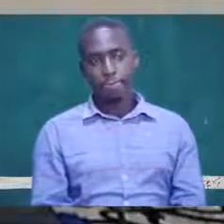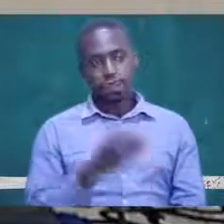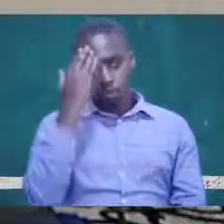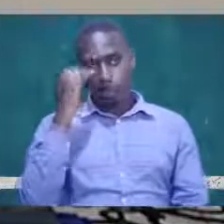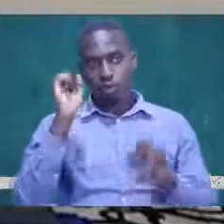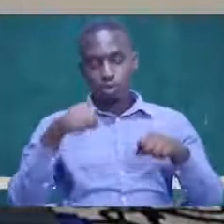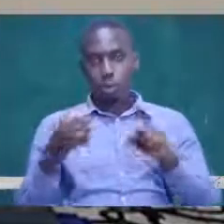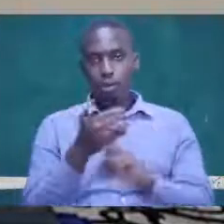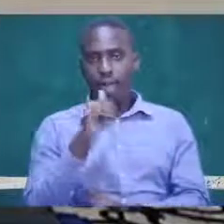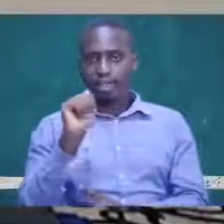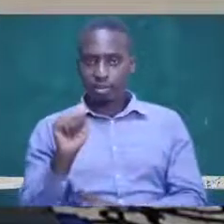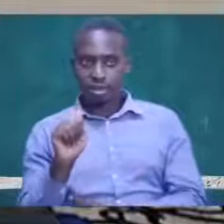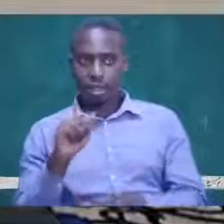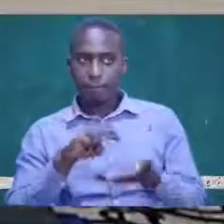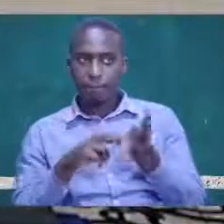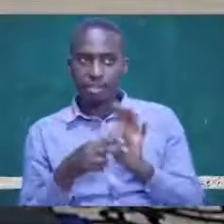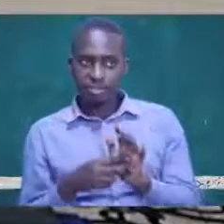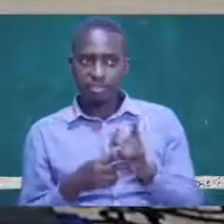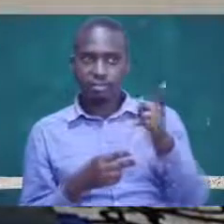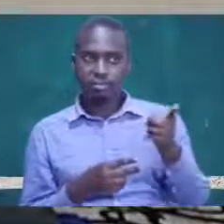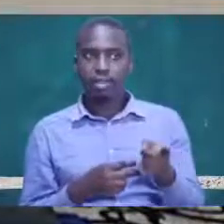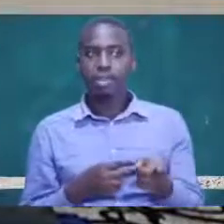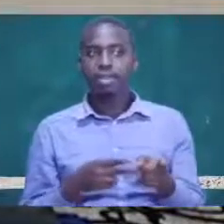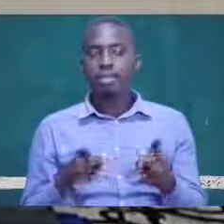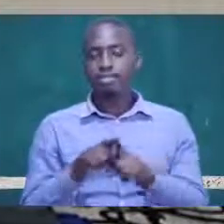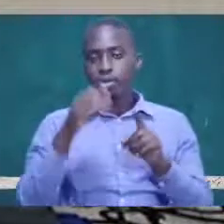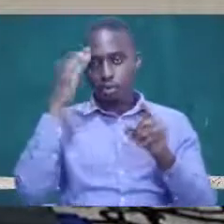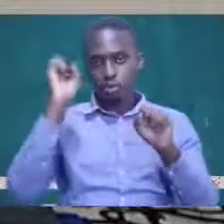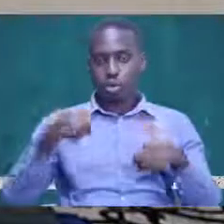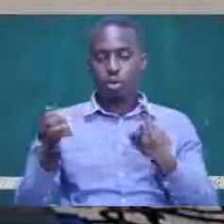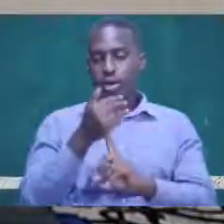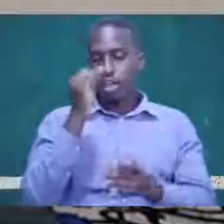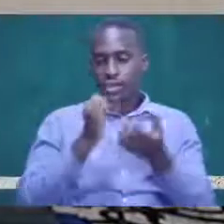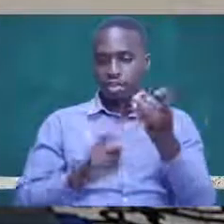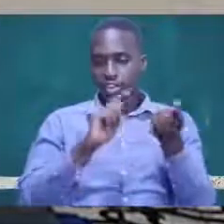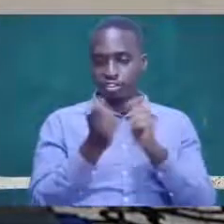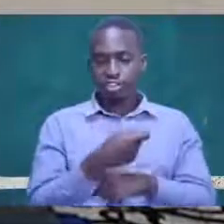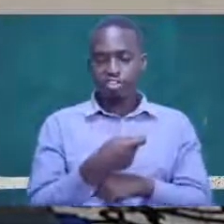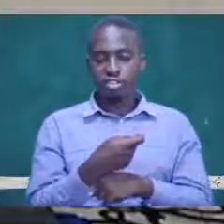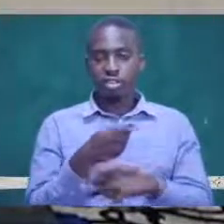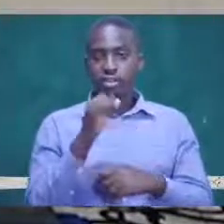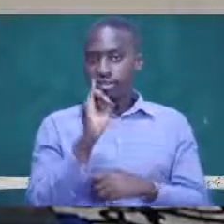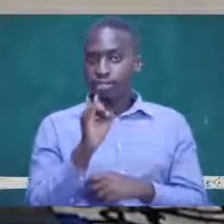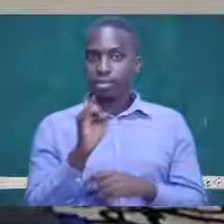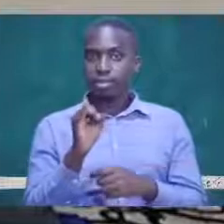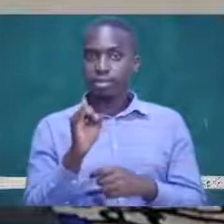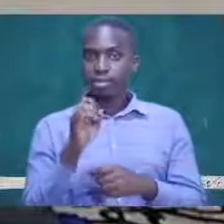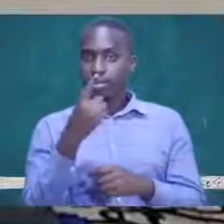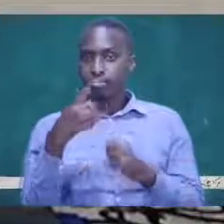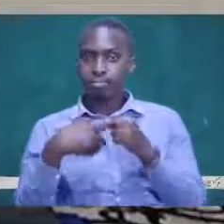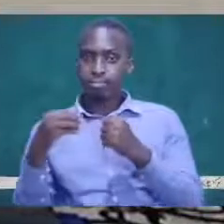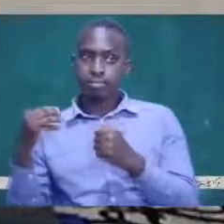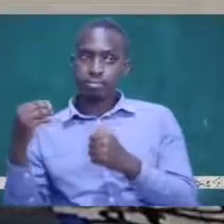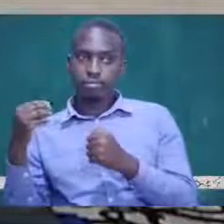the accelerator, it means that the consumption expenditure, to get the final change in investment, which is 160 million, the consumption